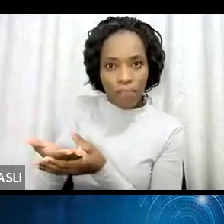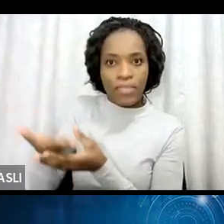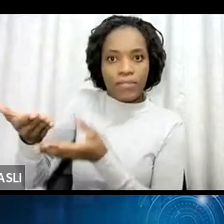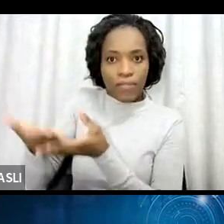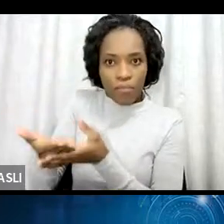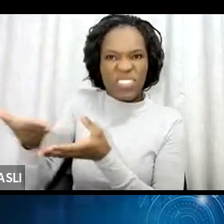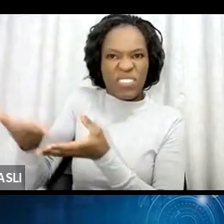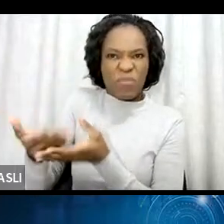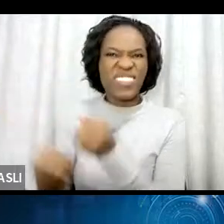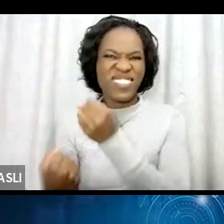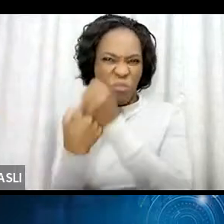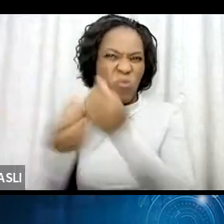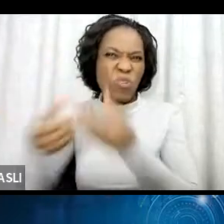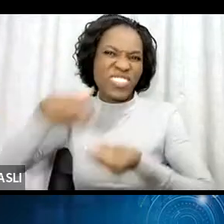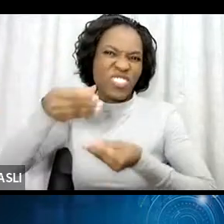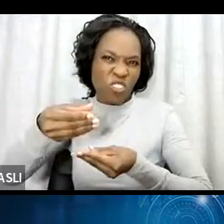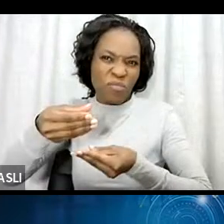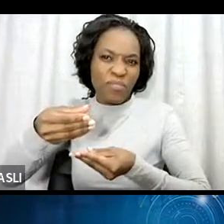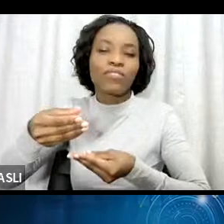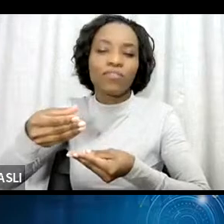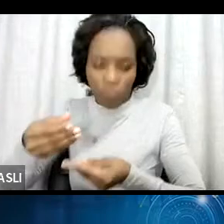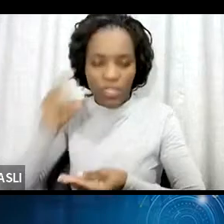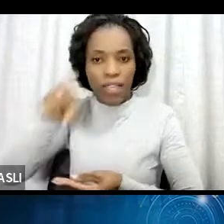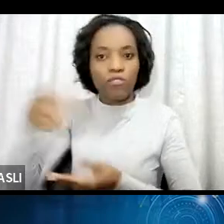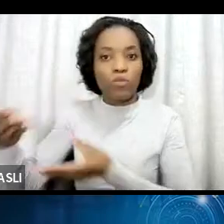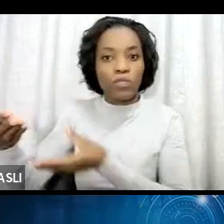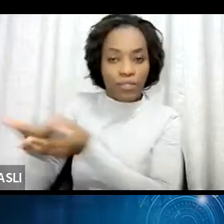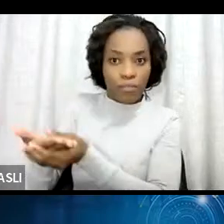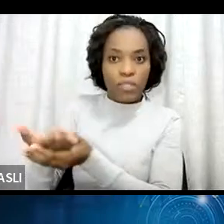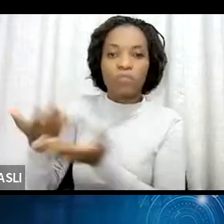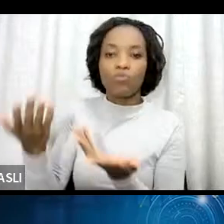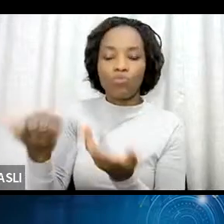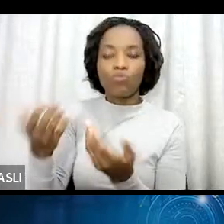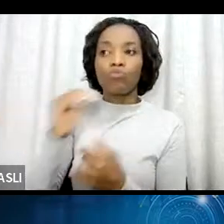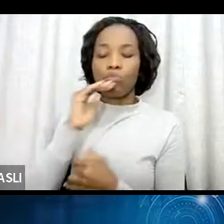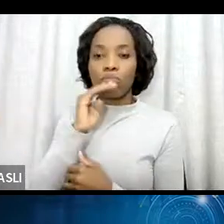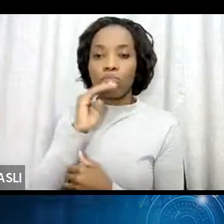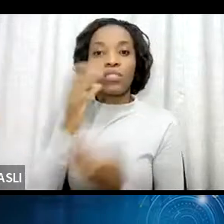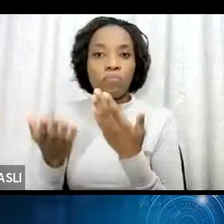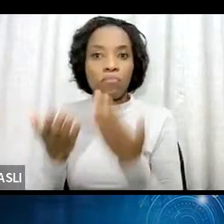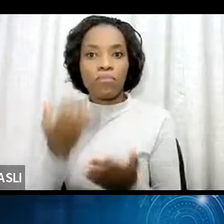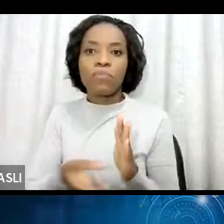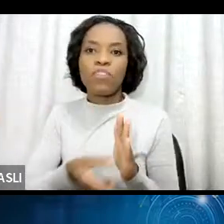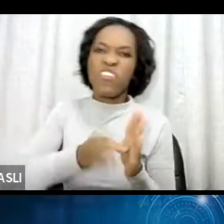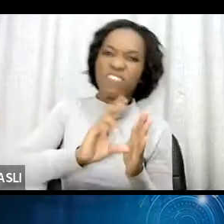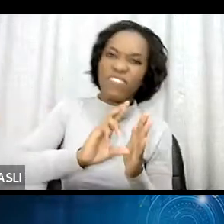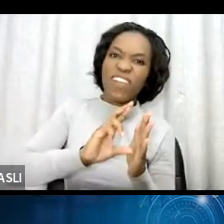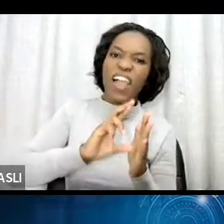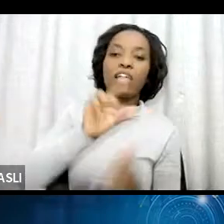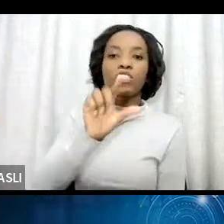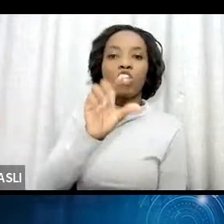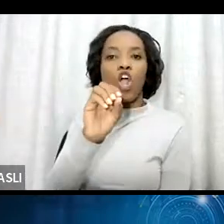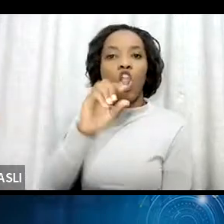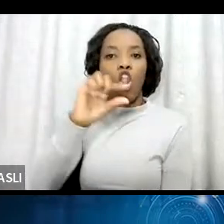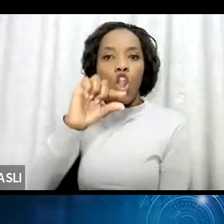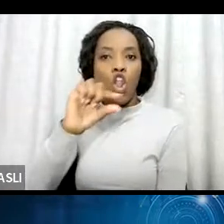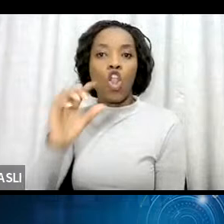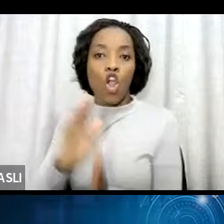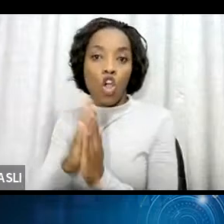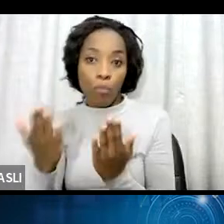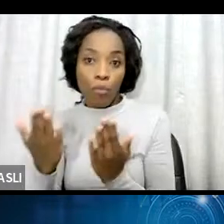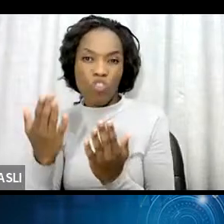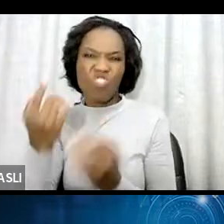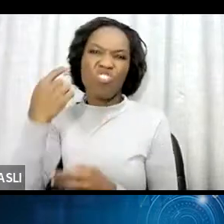supporting documentation. Hence, maybe revised logbooks. If you are claiming